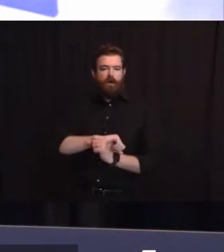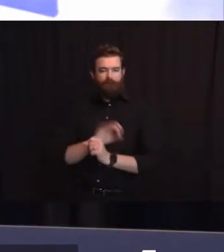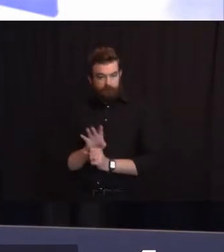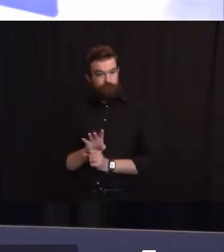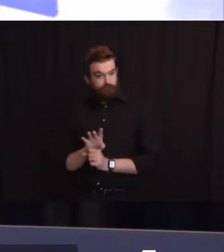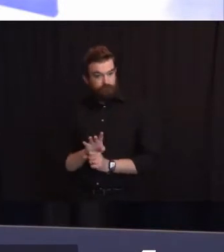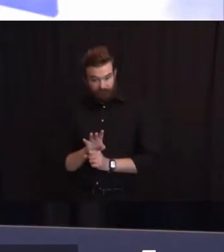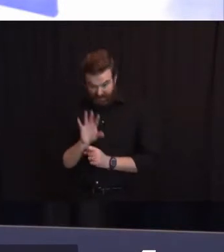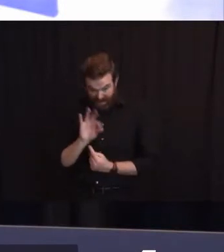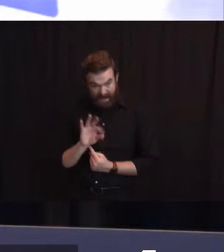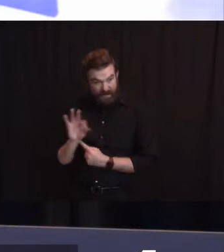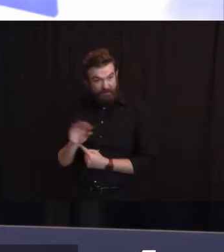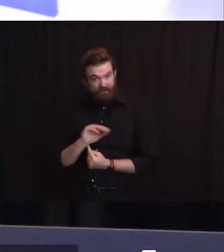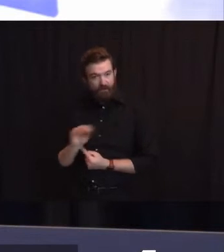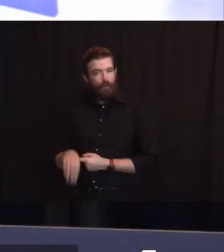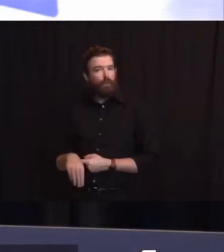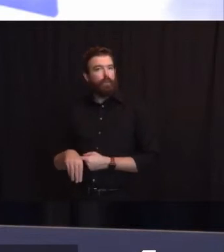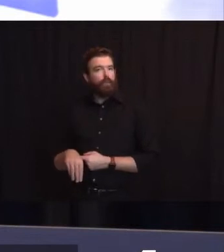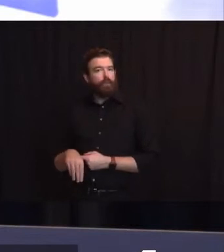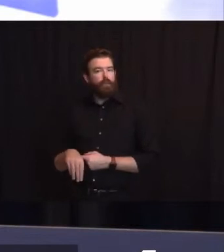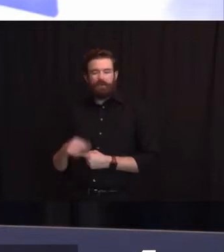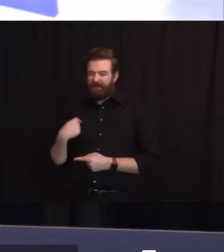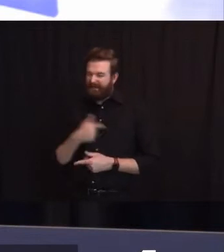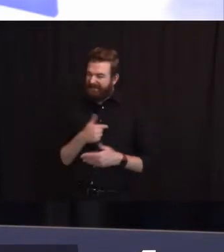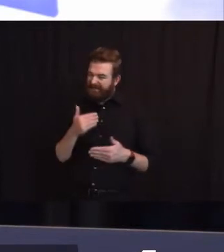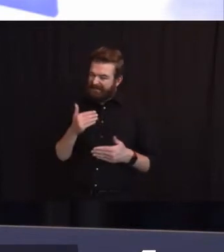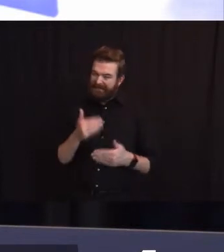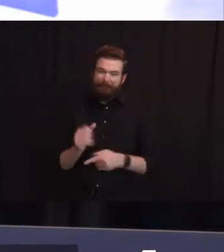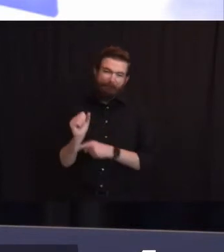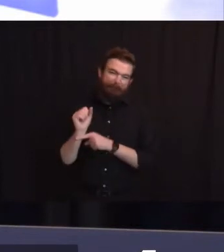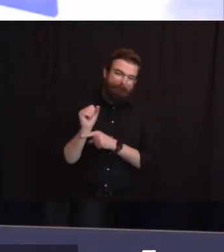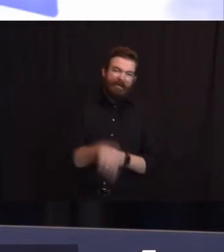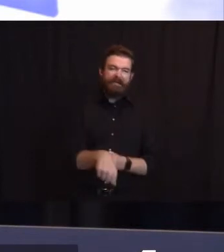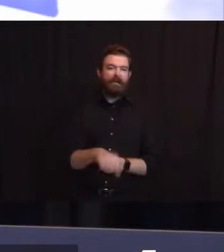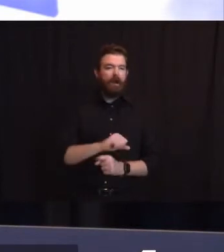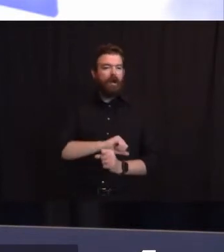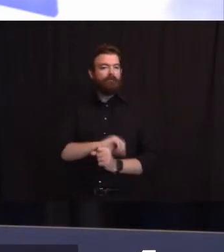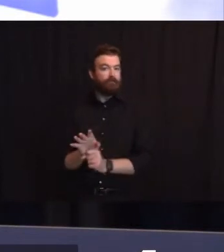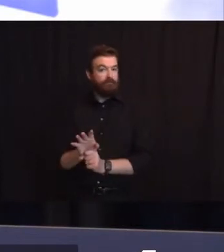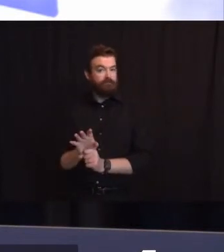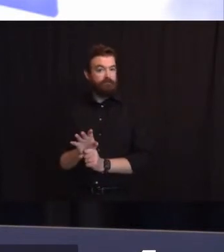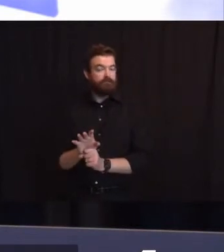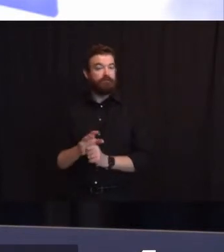virus. Thankfully, so far,